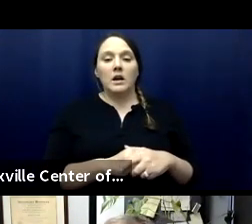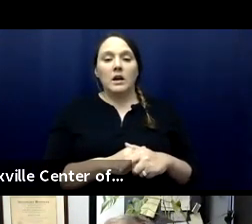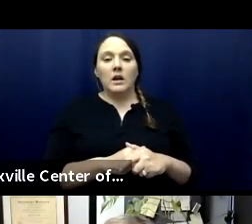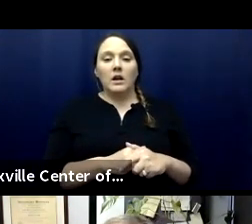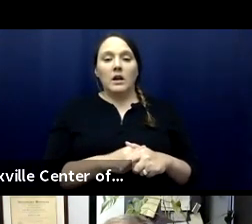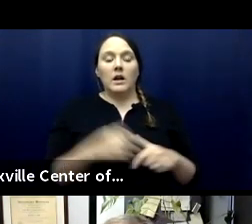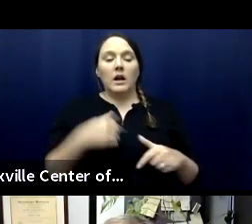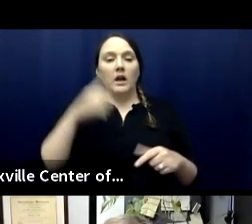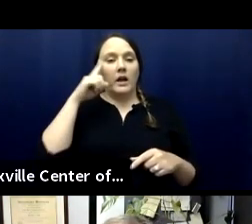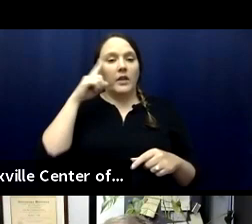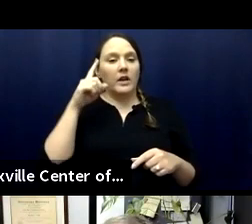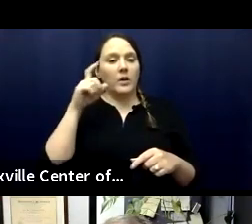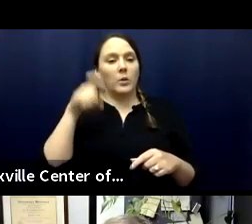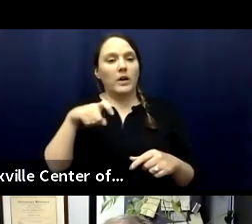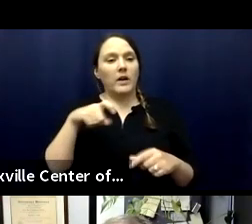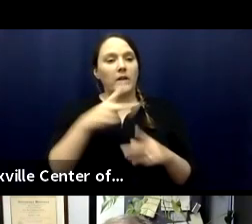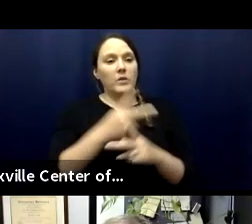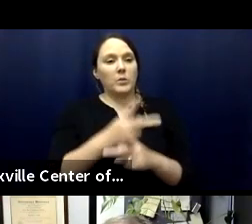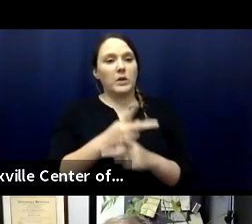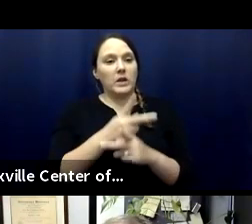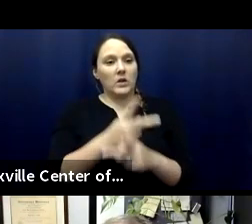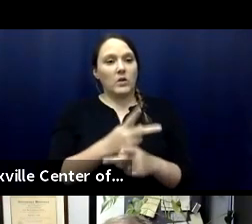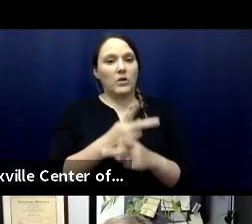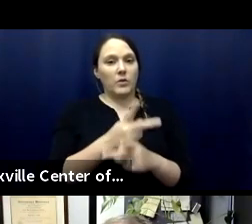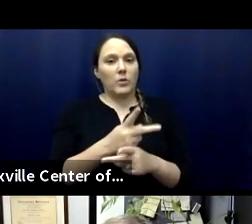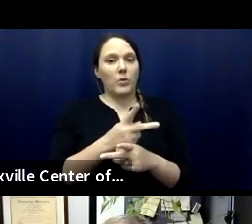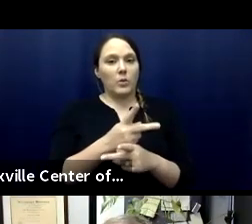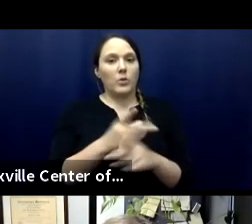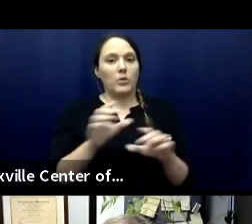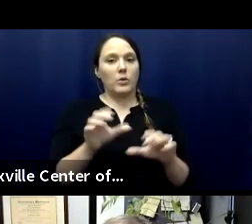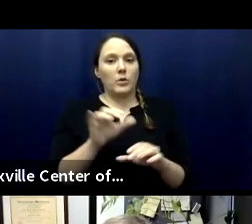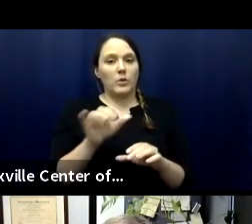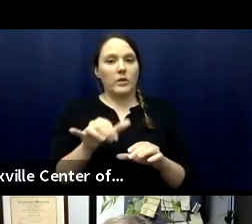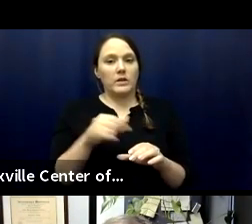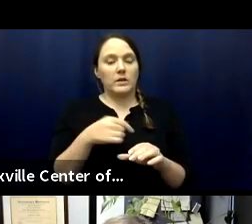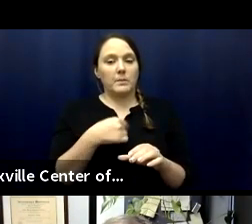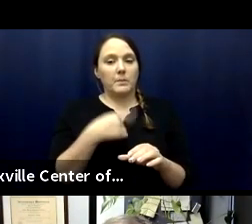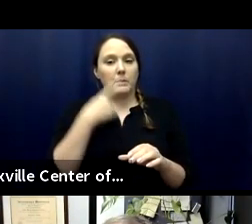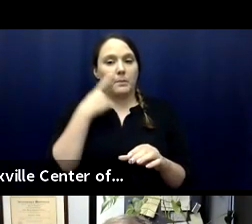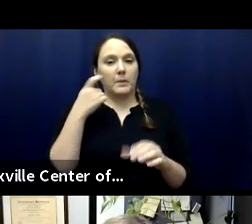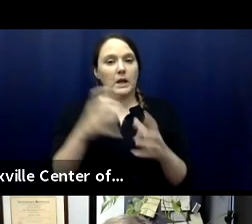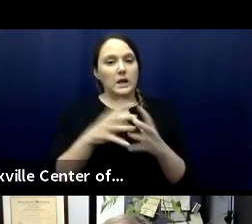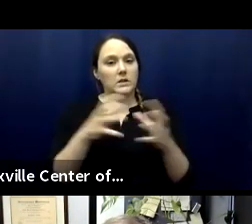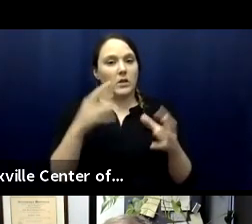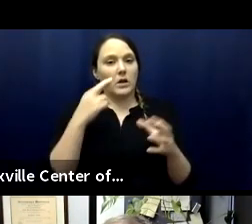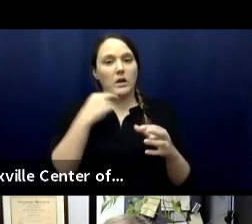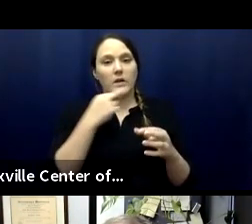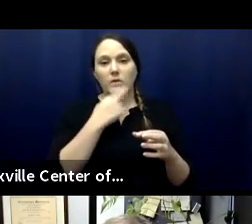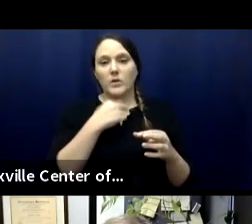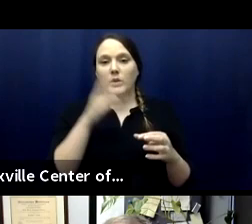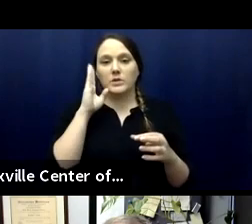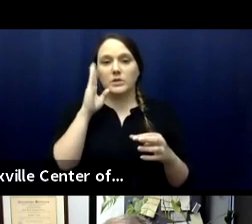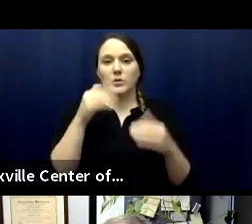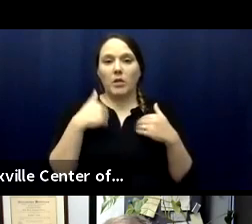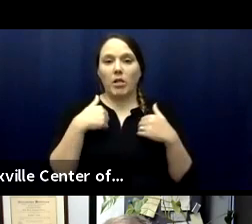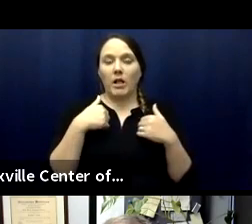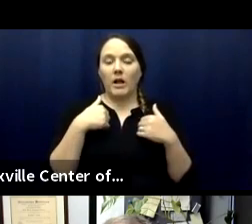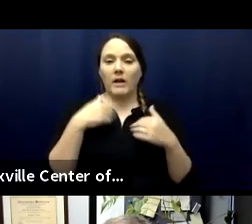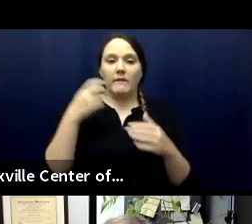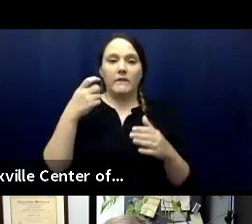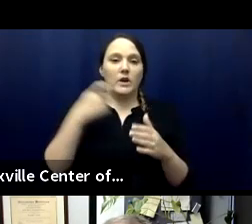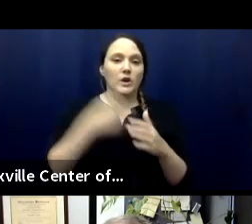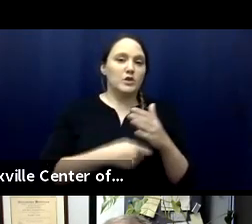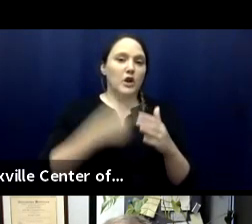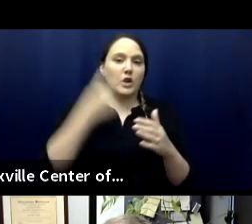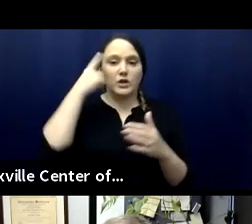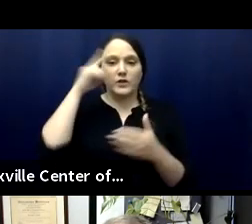I think we have to be very careful in crafting this because there's a lot of restaurants that will have a court charge for bringing in your